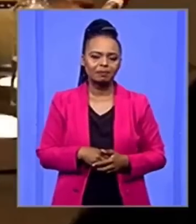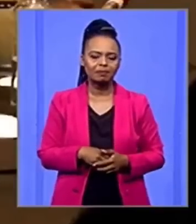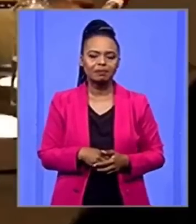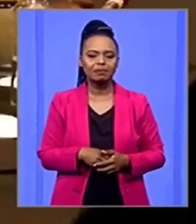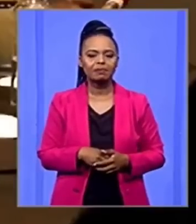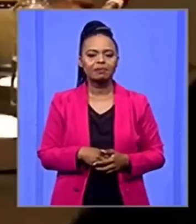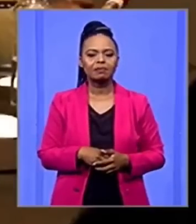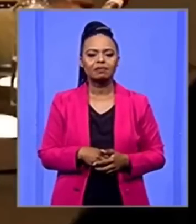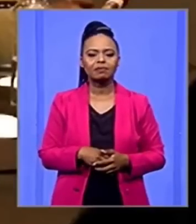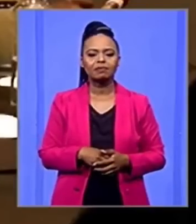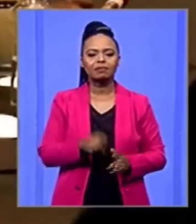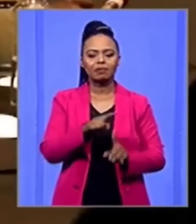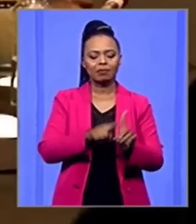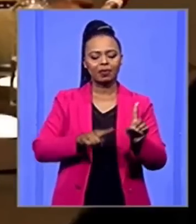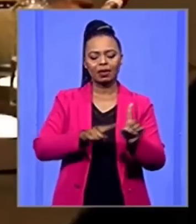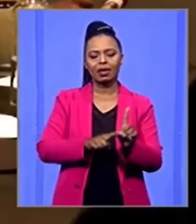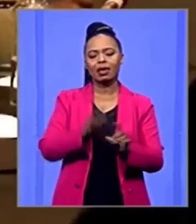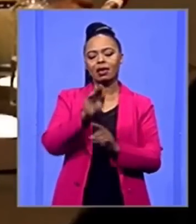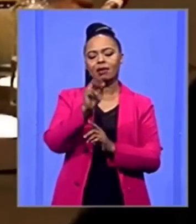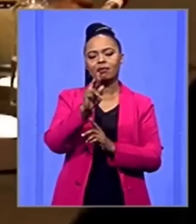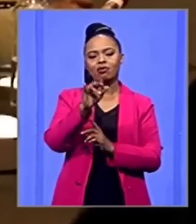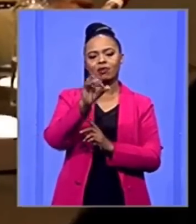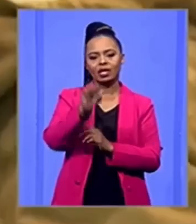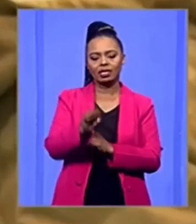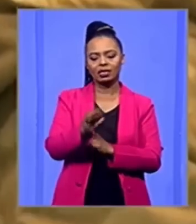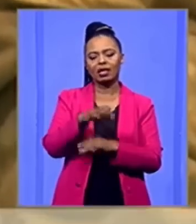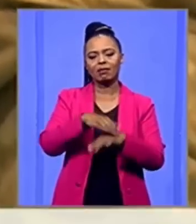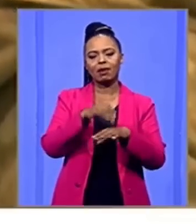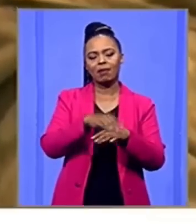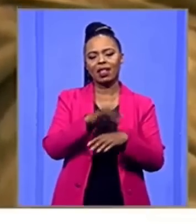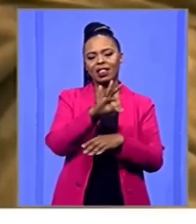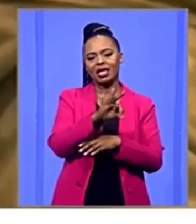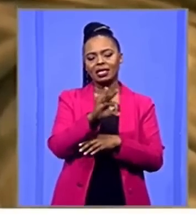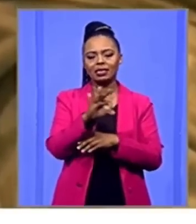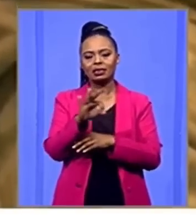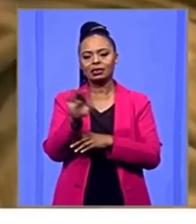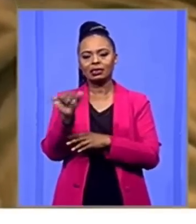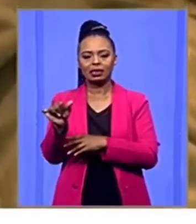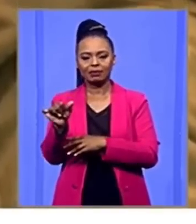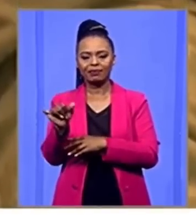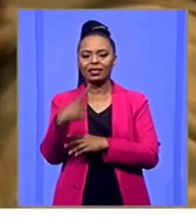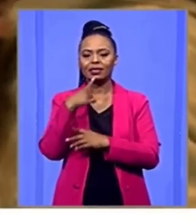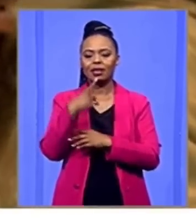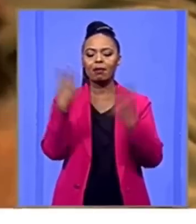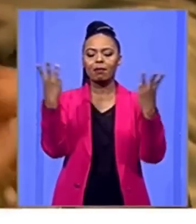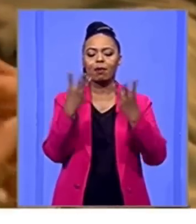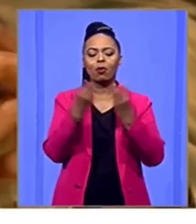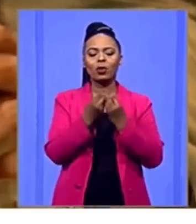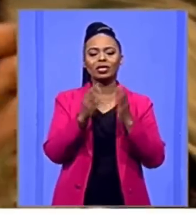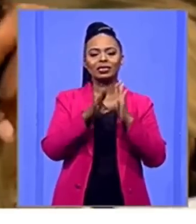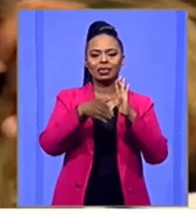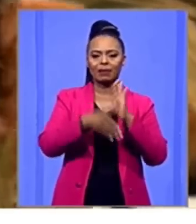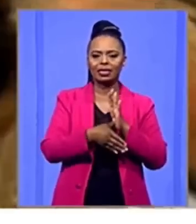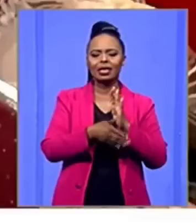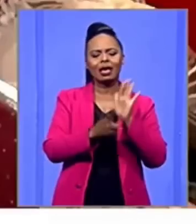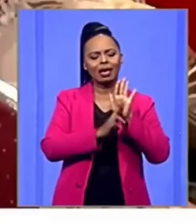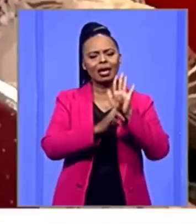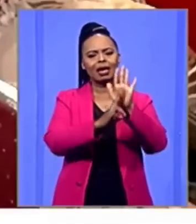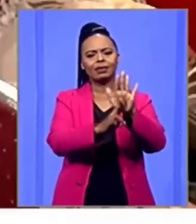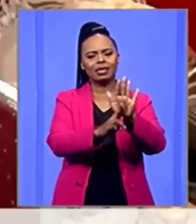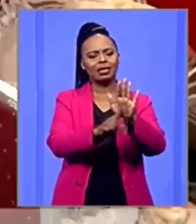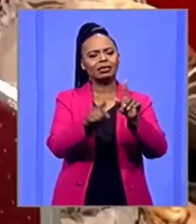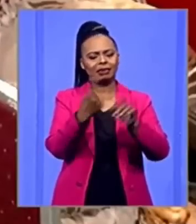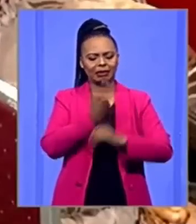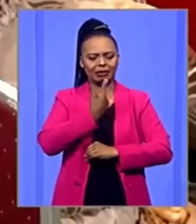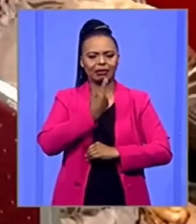Morena Beris ya dilemo tse 36 o ipiletsa hore batho ba nang le boqhwala e be bona ba sebetsang